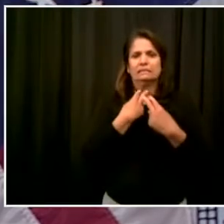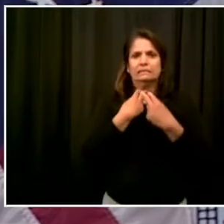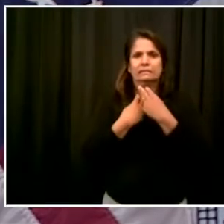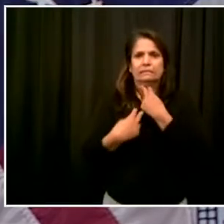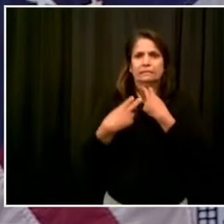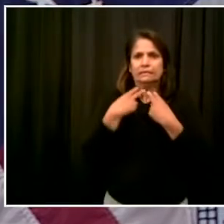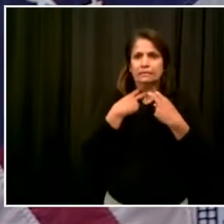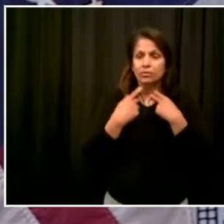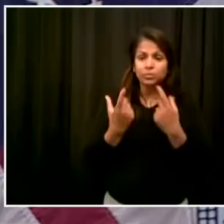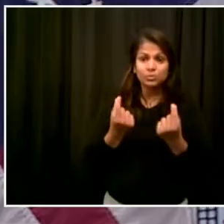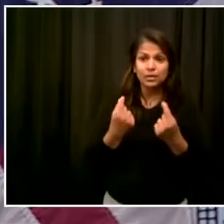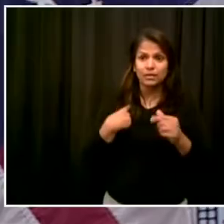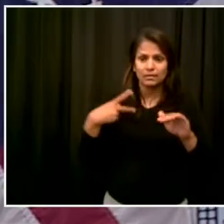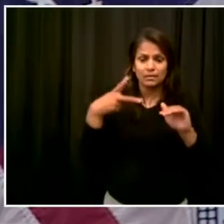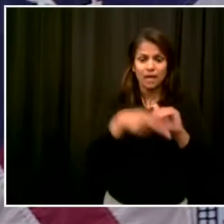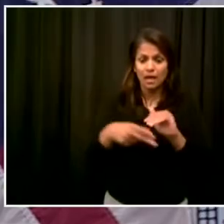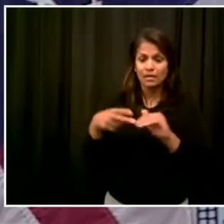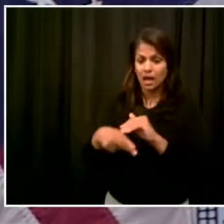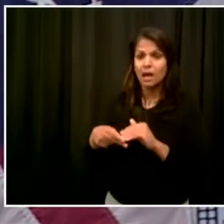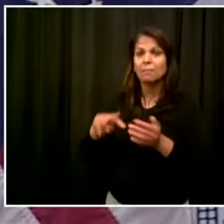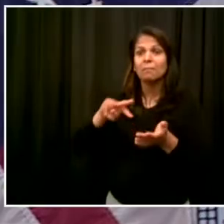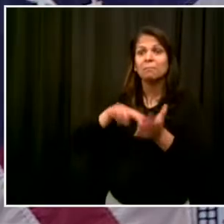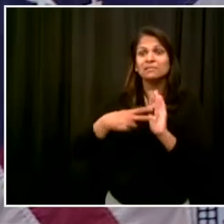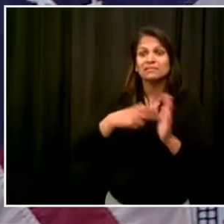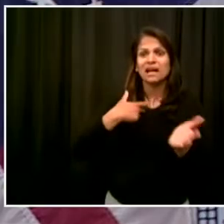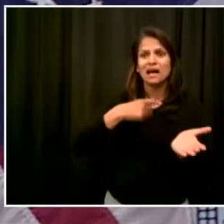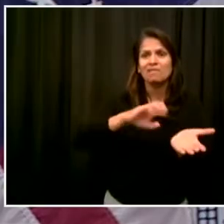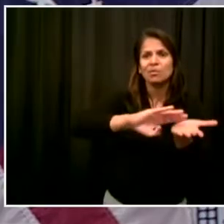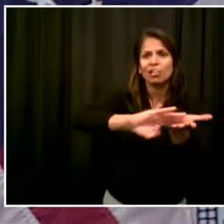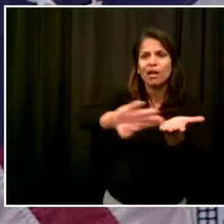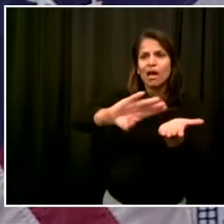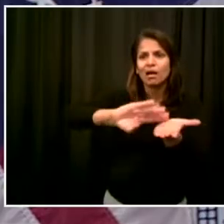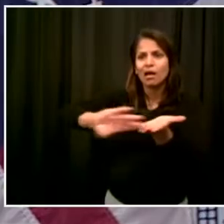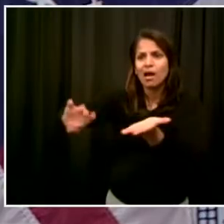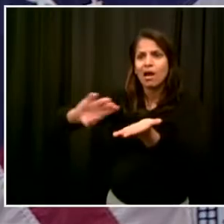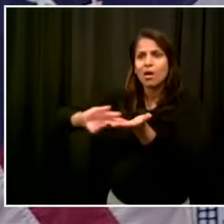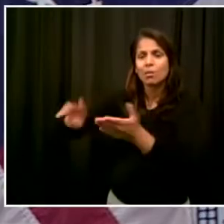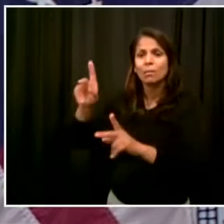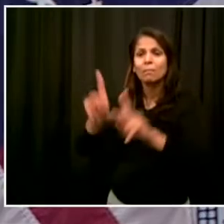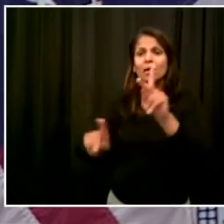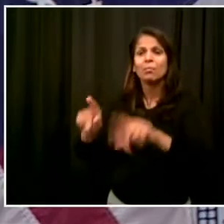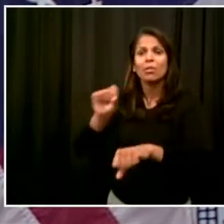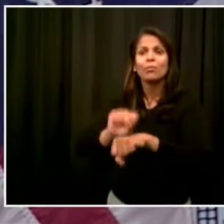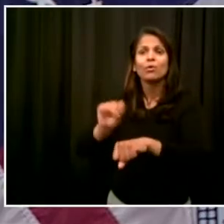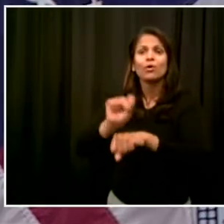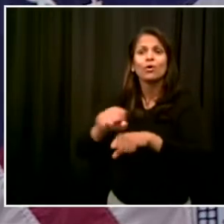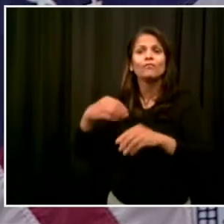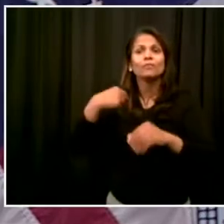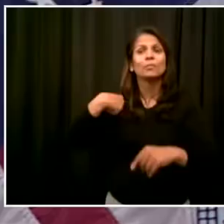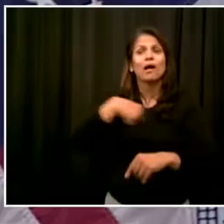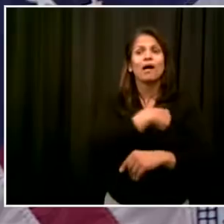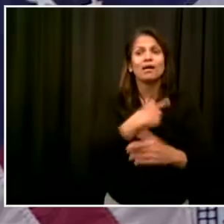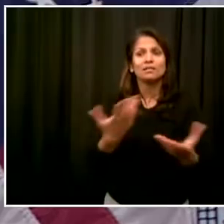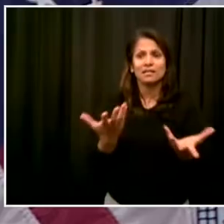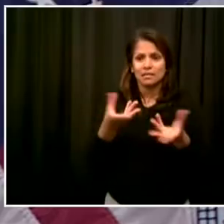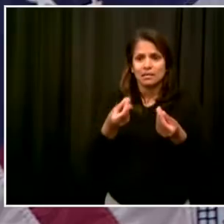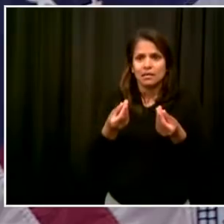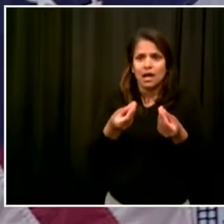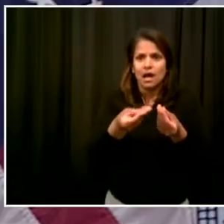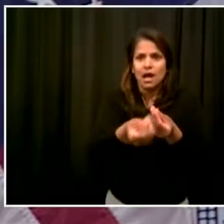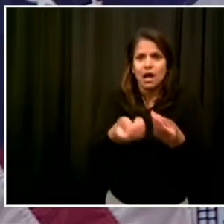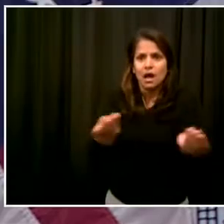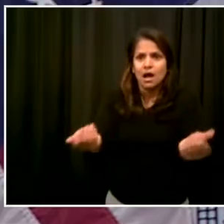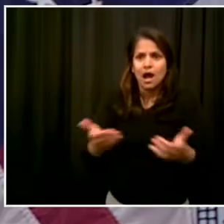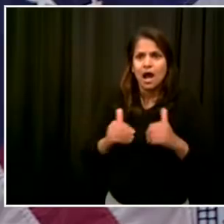families depend on them for their livelihood. But we are running out of options here. That is the blunt truth. Here is a way to think about it.